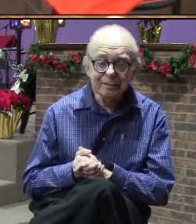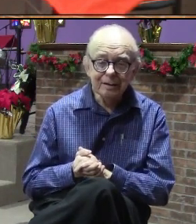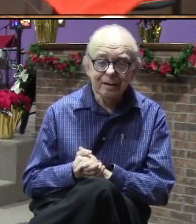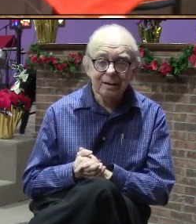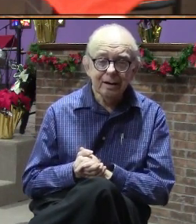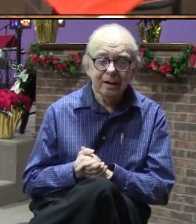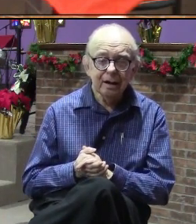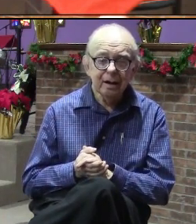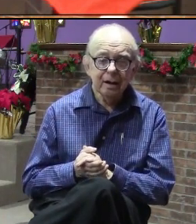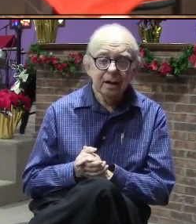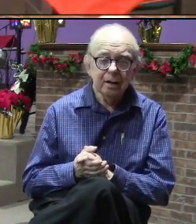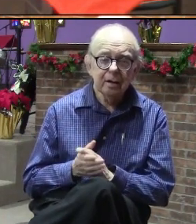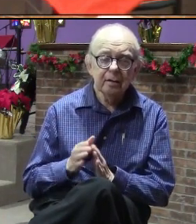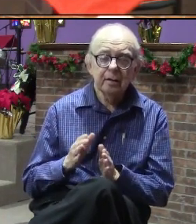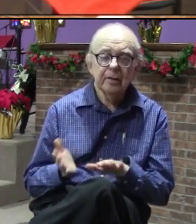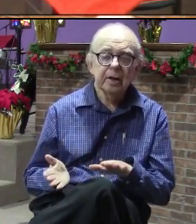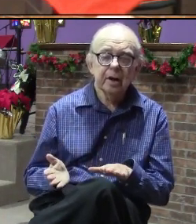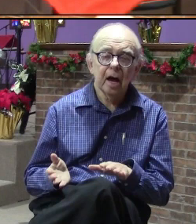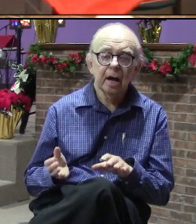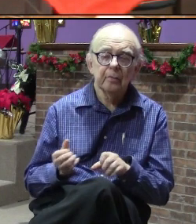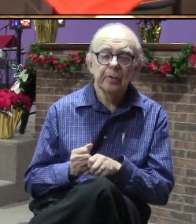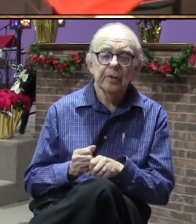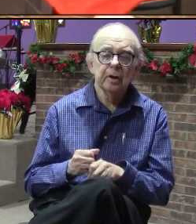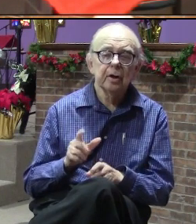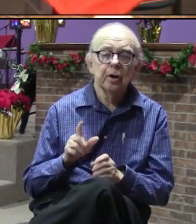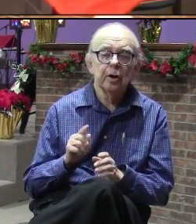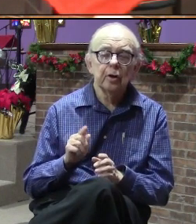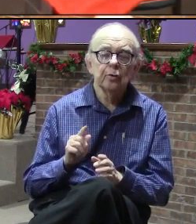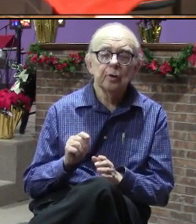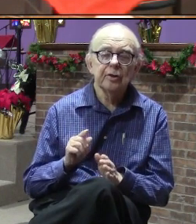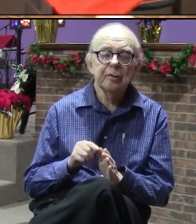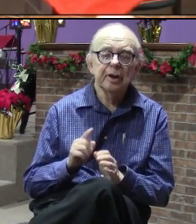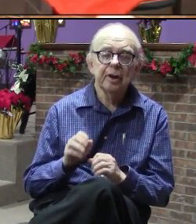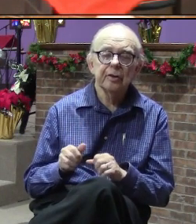And they died within 20 minutes of each other.